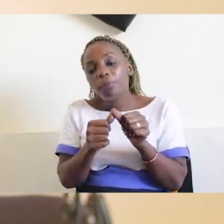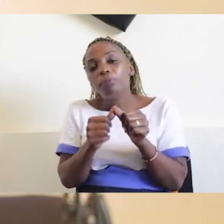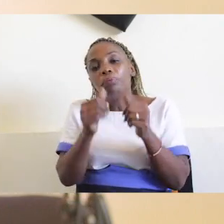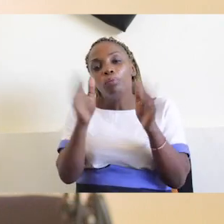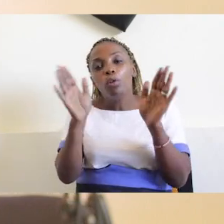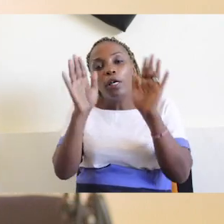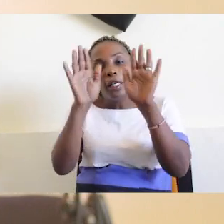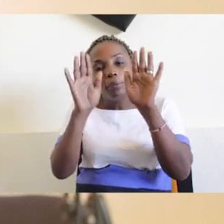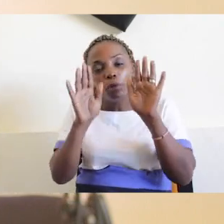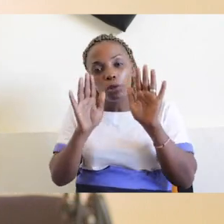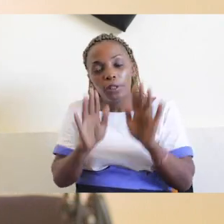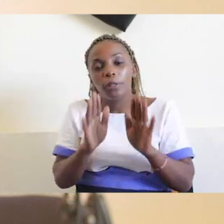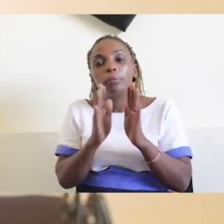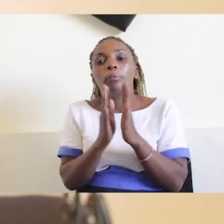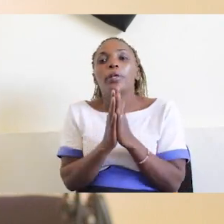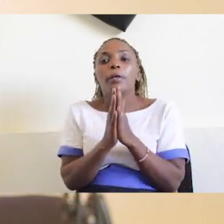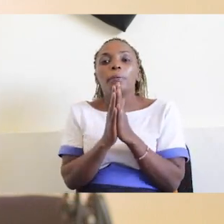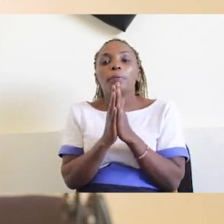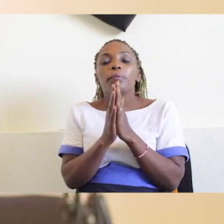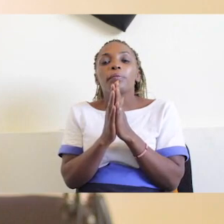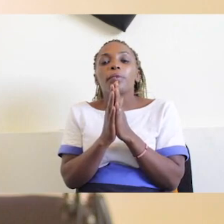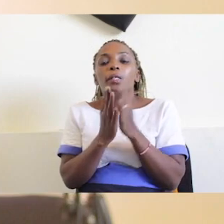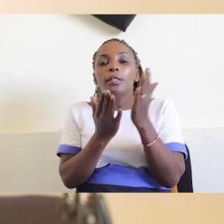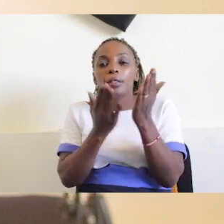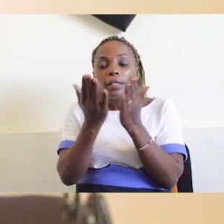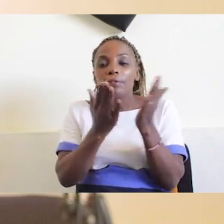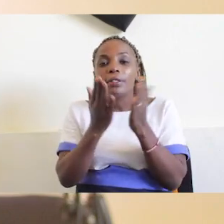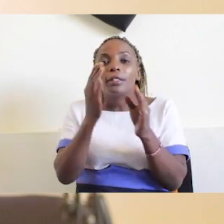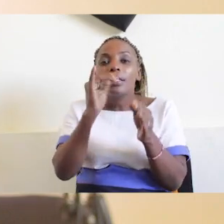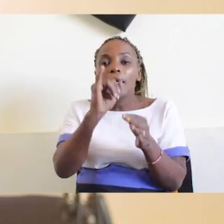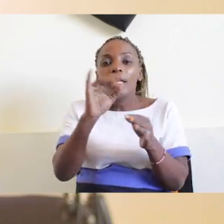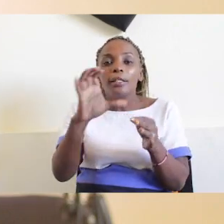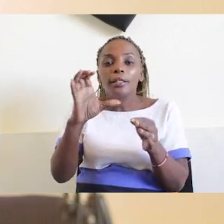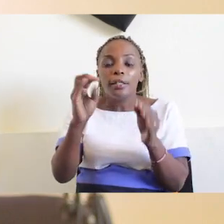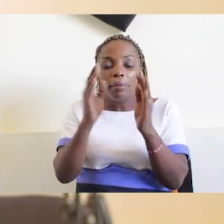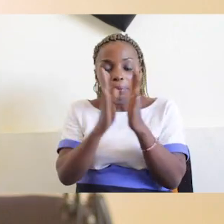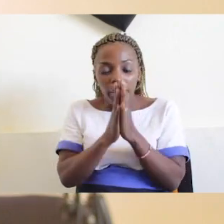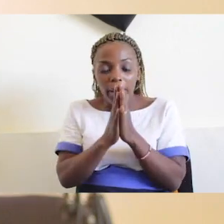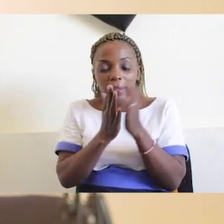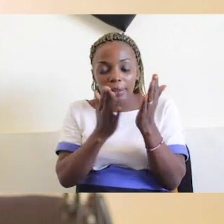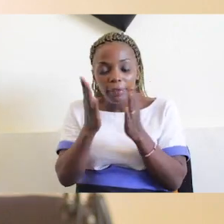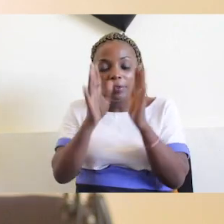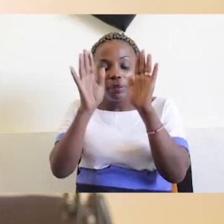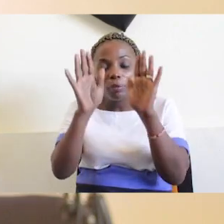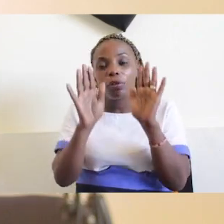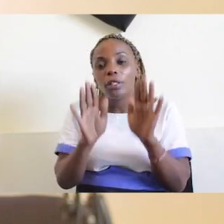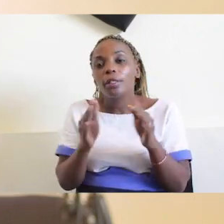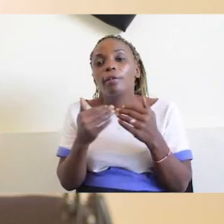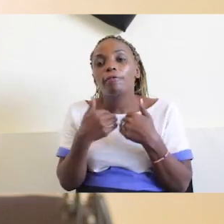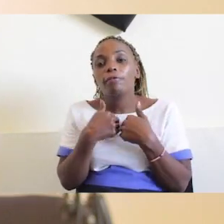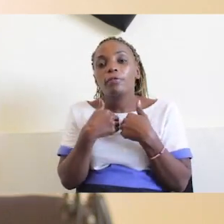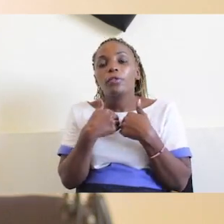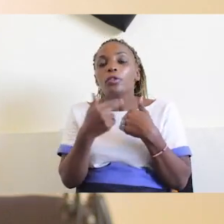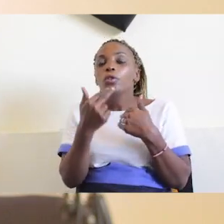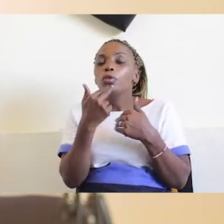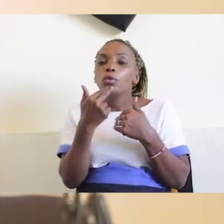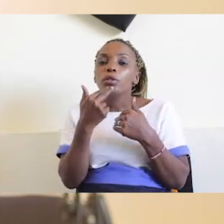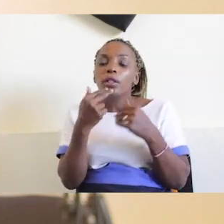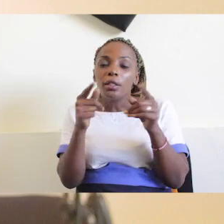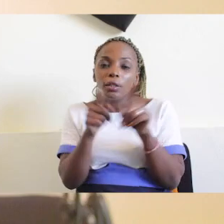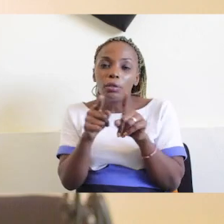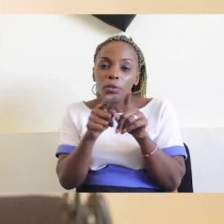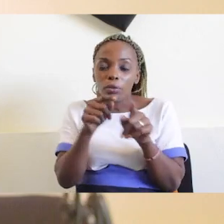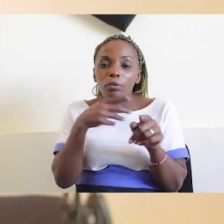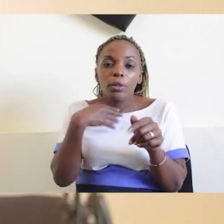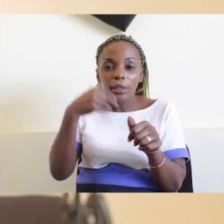most important prayer service in ICC is our prayer service on Tuesday. And also, I'll just like